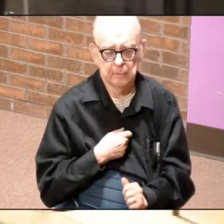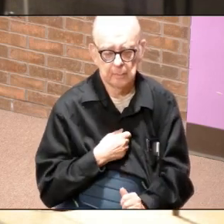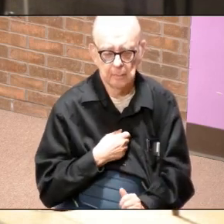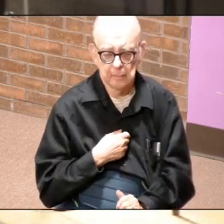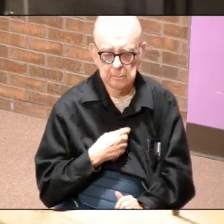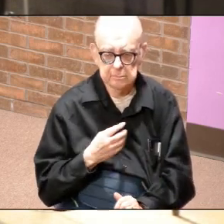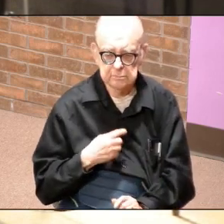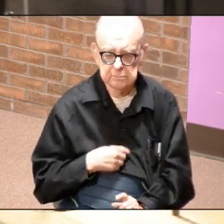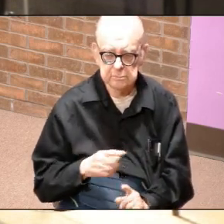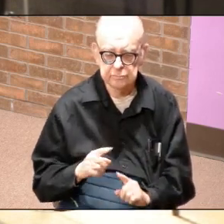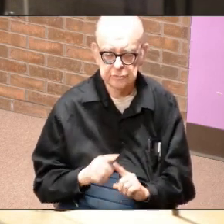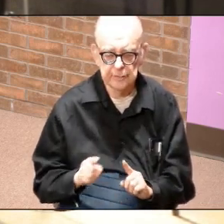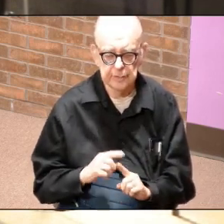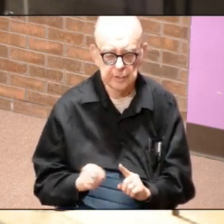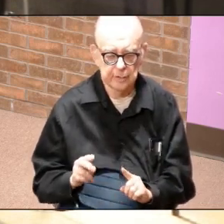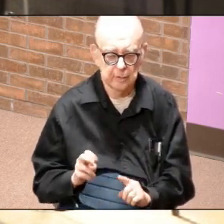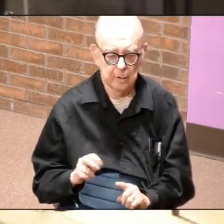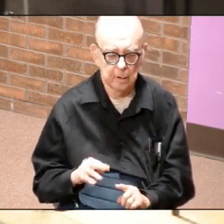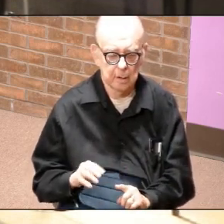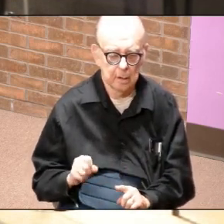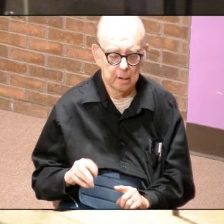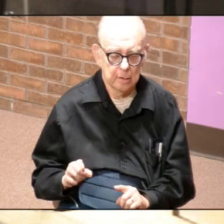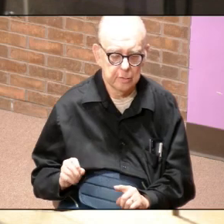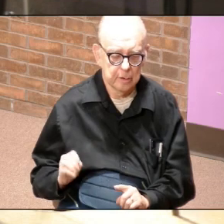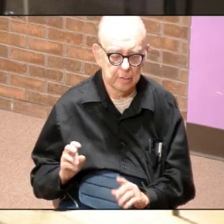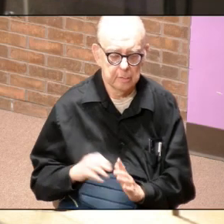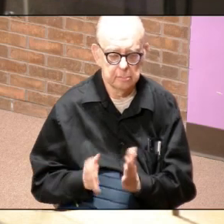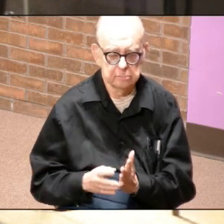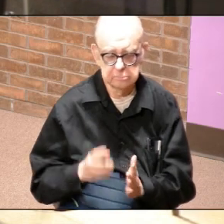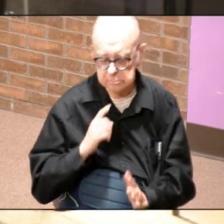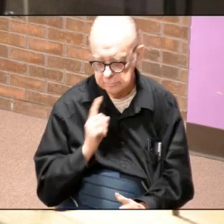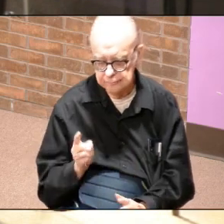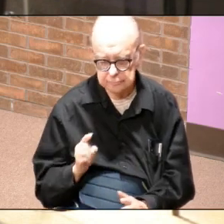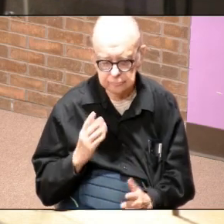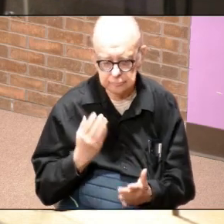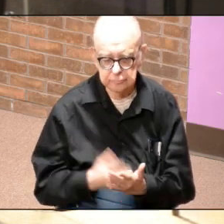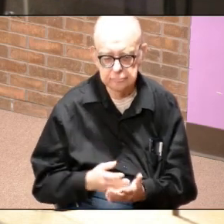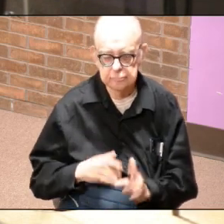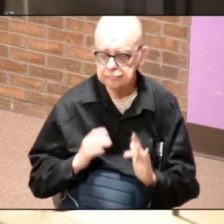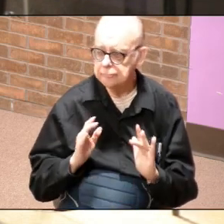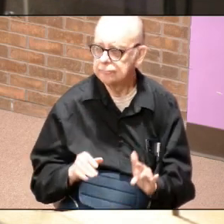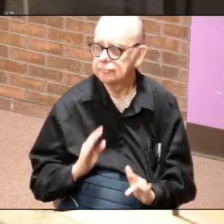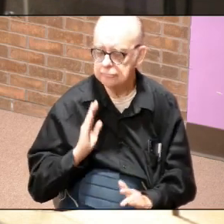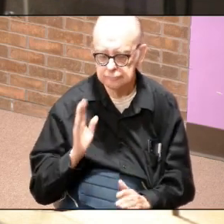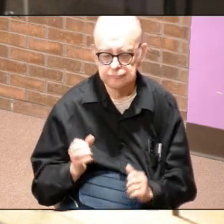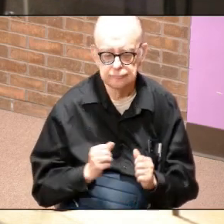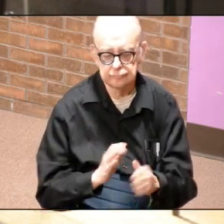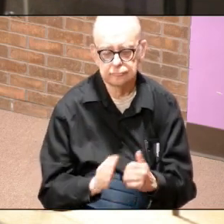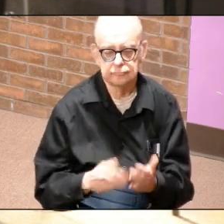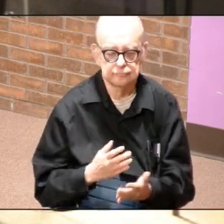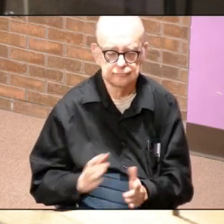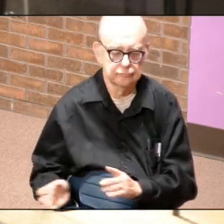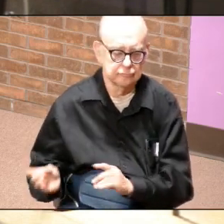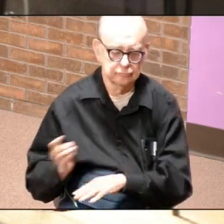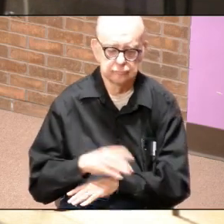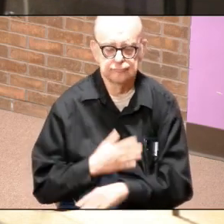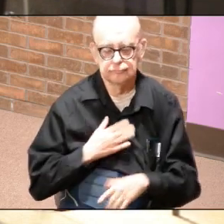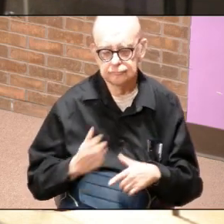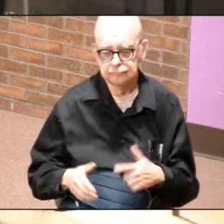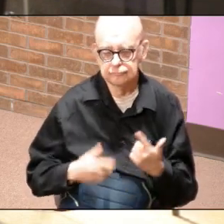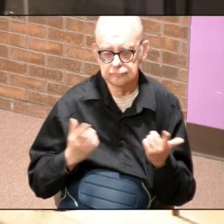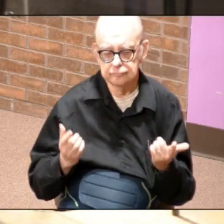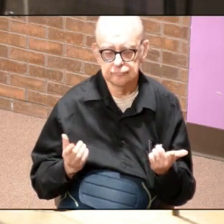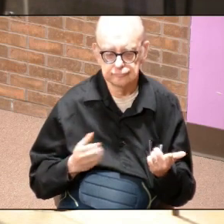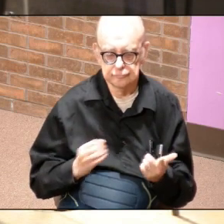have different versions of the Bible and the scriptures that are there. He says, surely goodness and mercy will follow me all the days of my